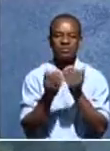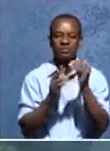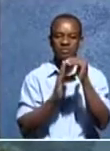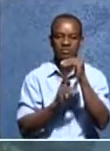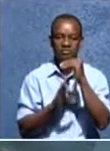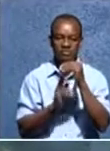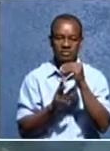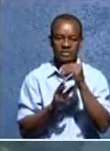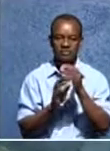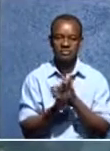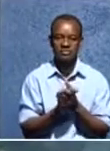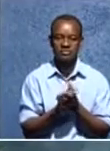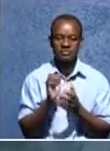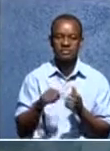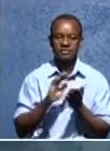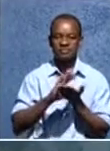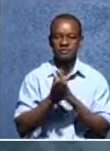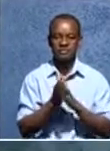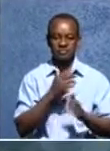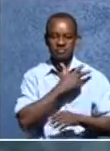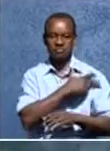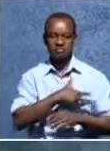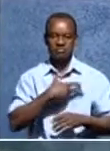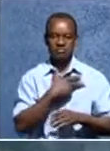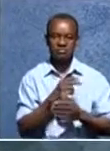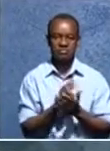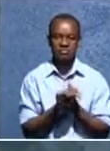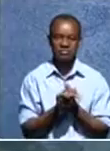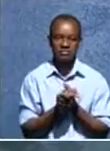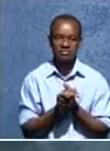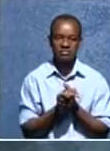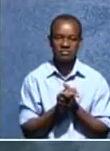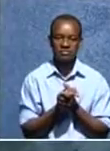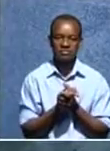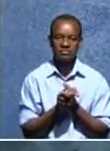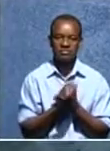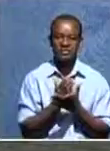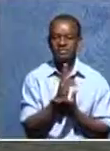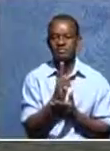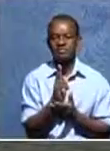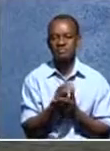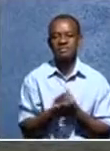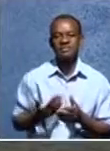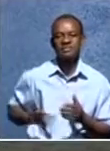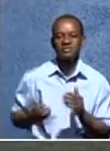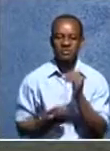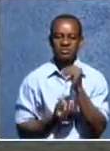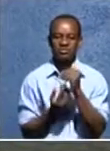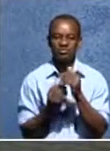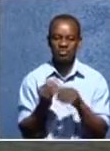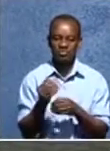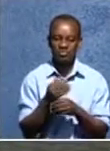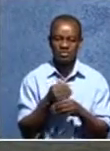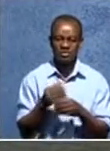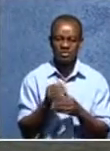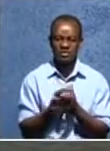them. And one lady said, I think she was on the junior council, she said, I don't want to do the cooking and cleaning, but I'll go into marketing. I want an office job. But